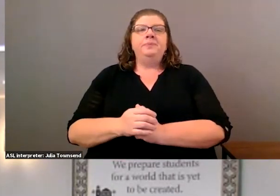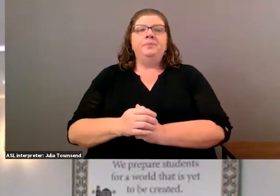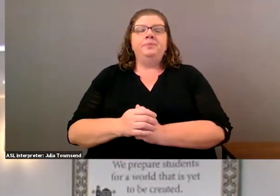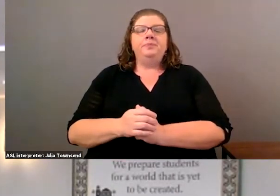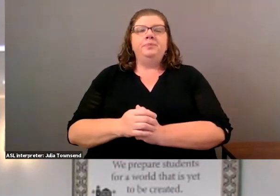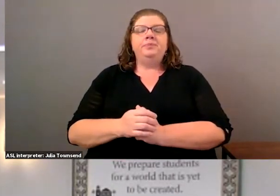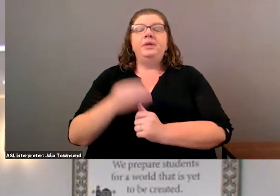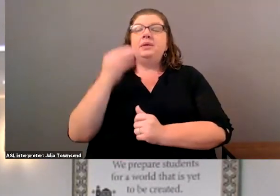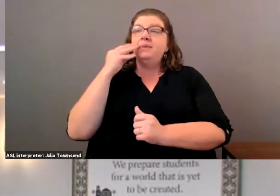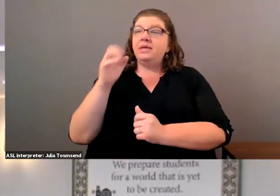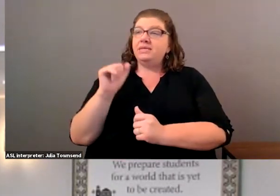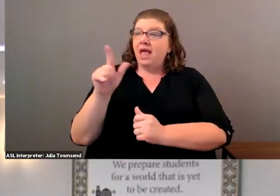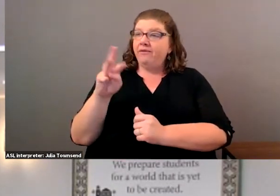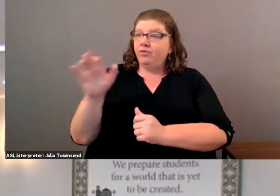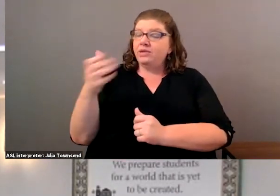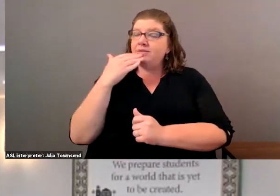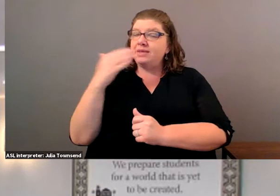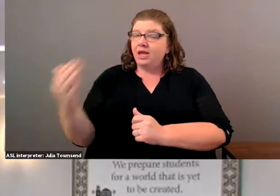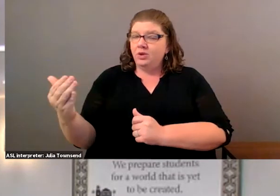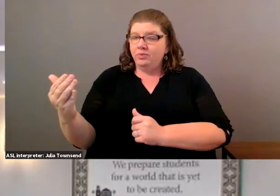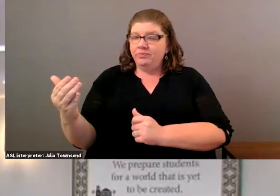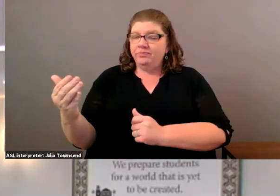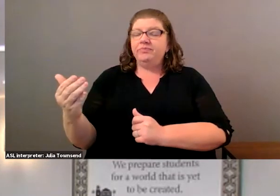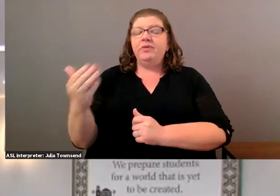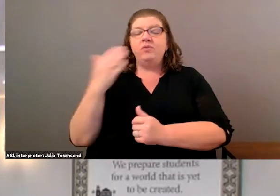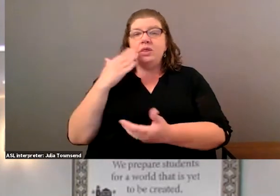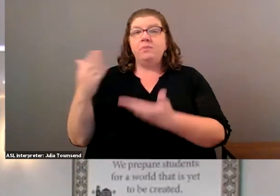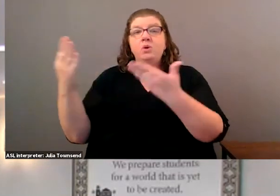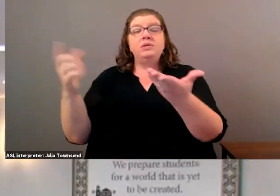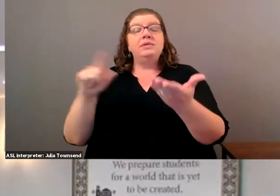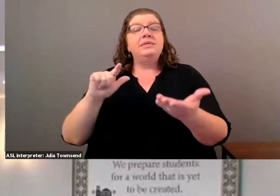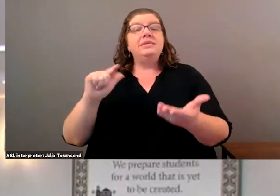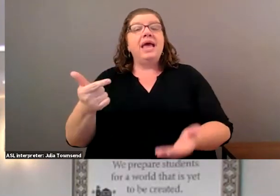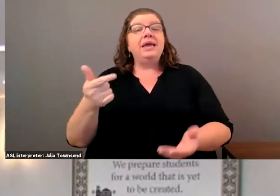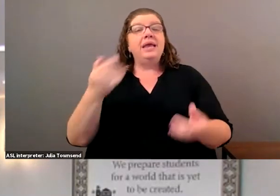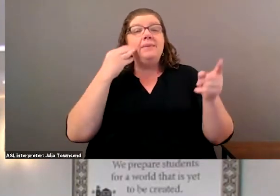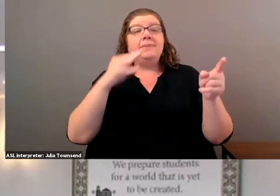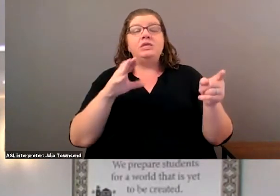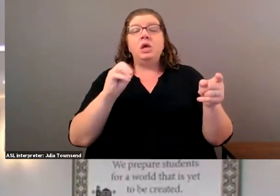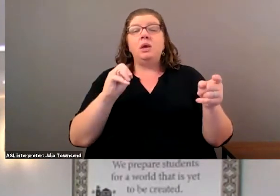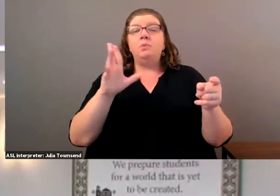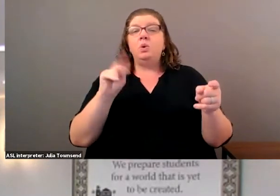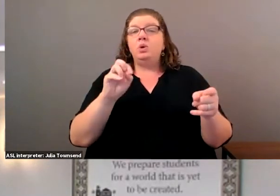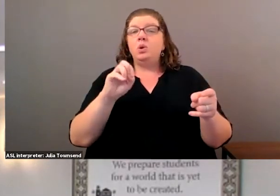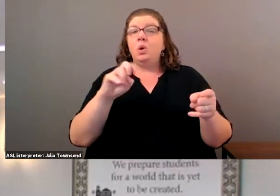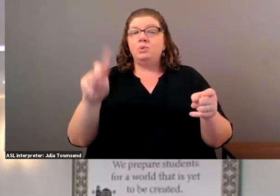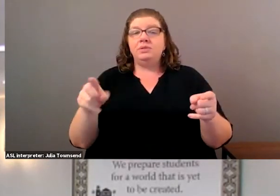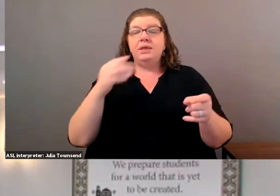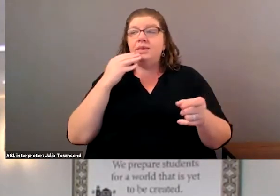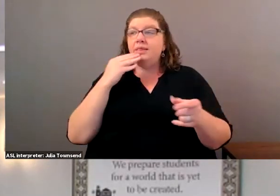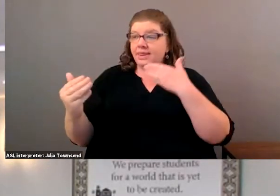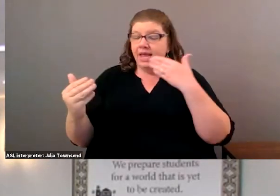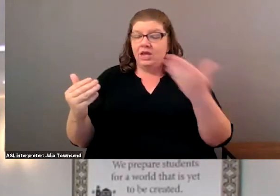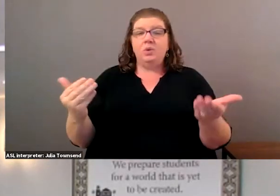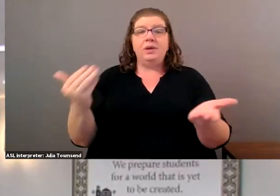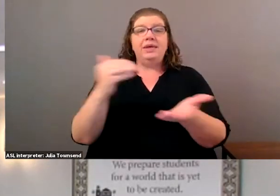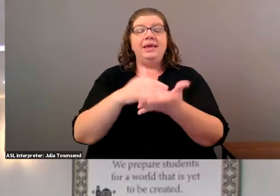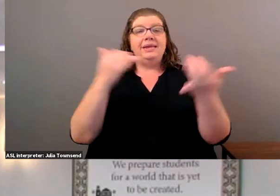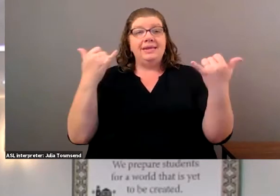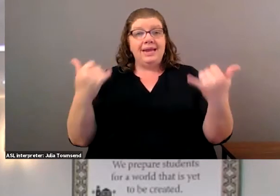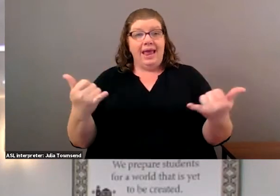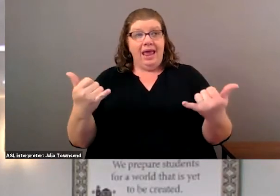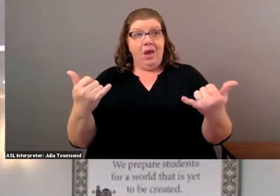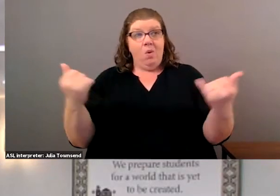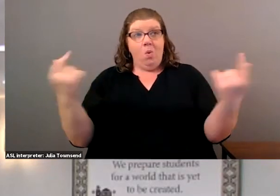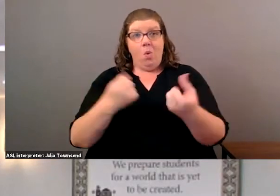Ms. Alvarez, thank you so much for the motion, and a second for Mrs. Munoz. So thank you again, and now all in